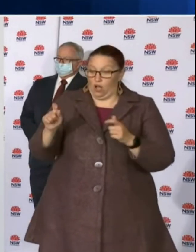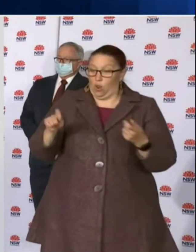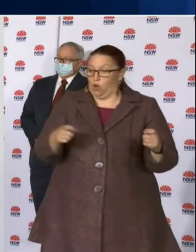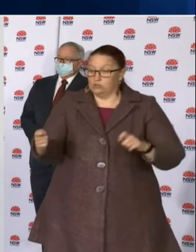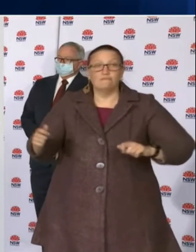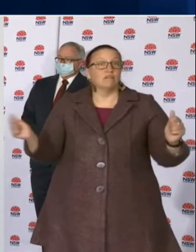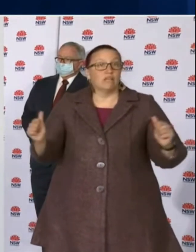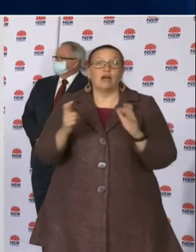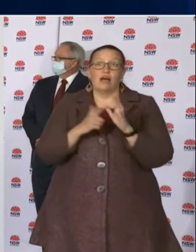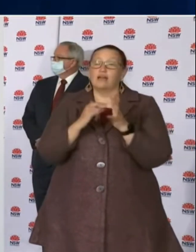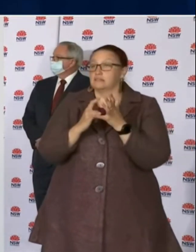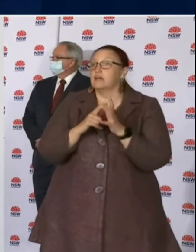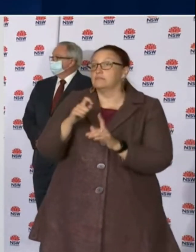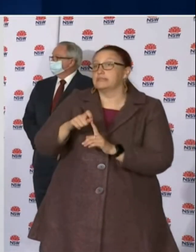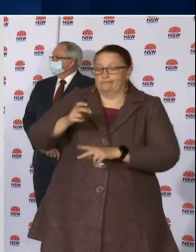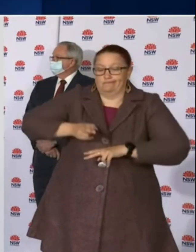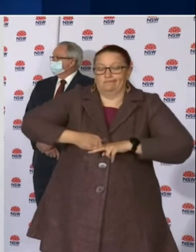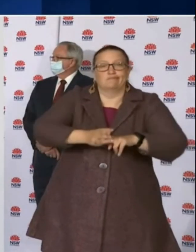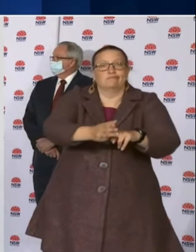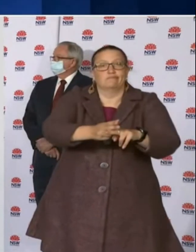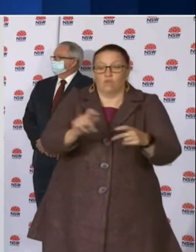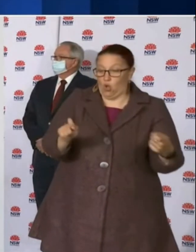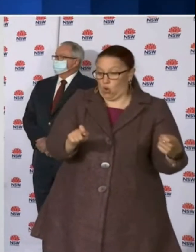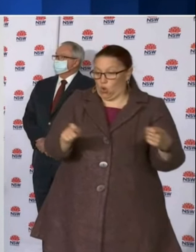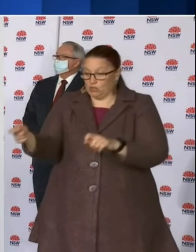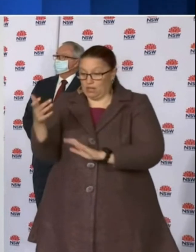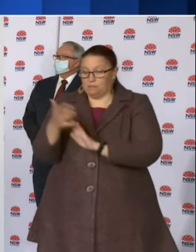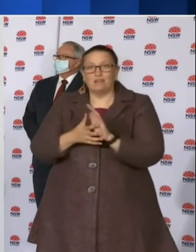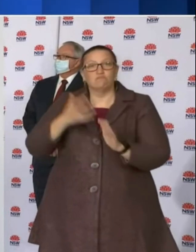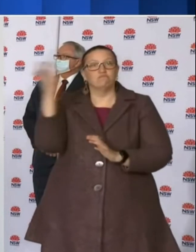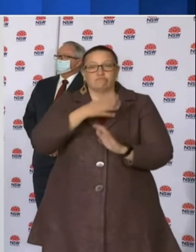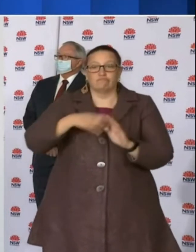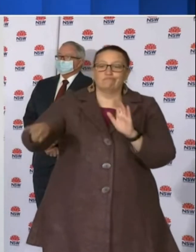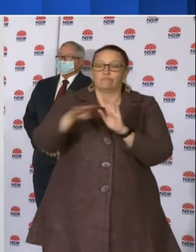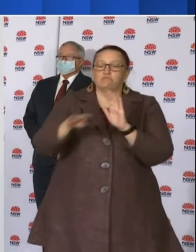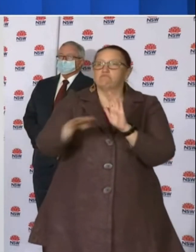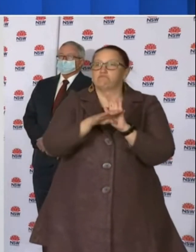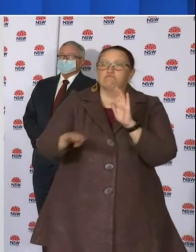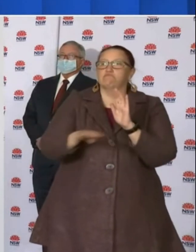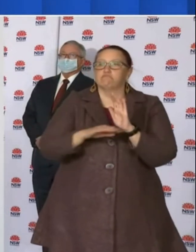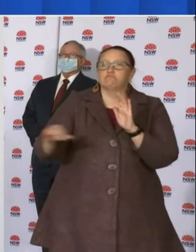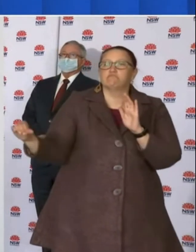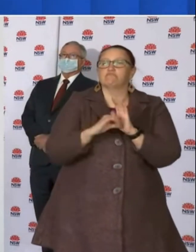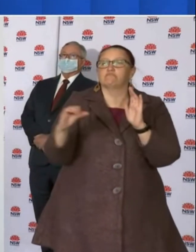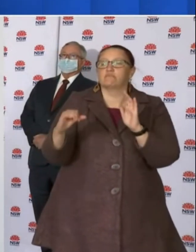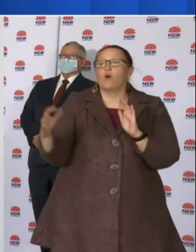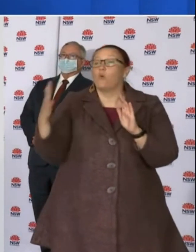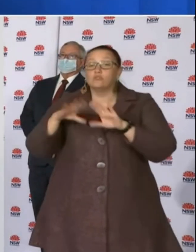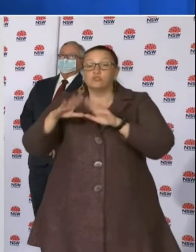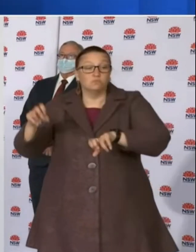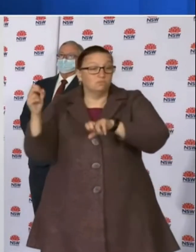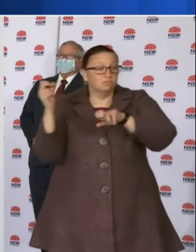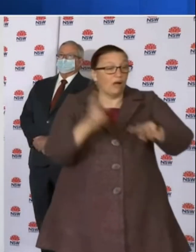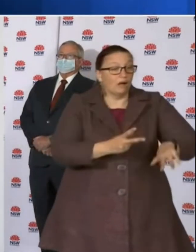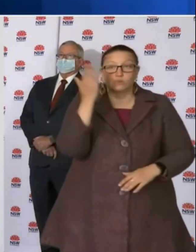lockdown as soon as we can. And by lockdown, we obviously mean those harsher conditions that all of us are having to live by. We want to see kids go back to school. We want to see